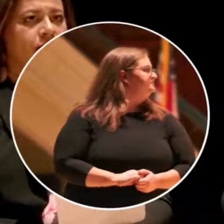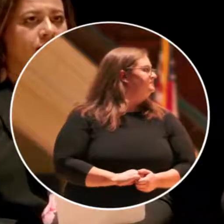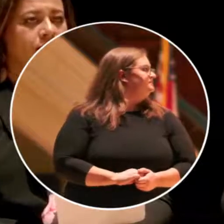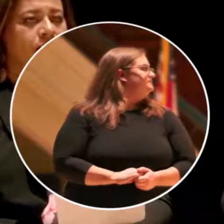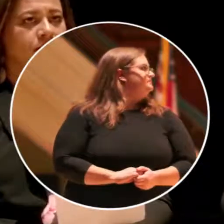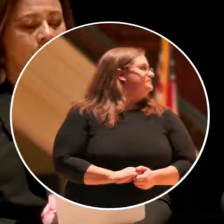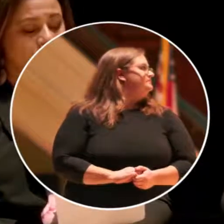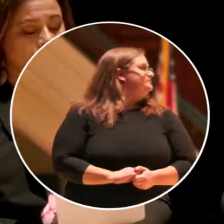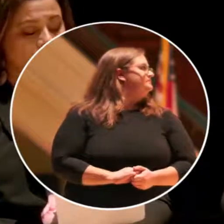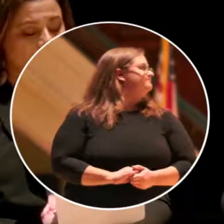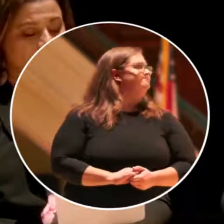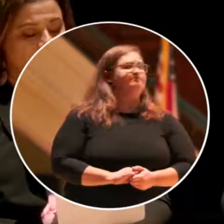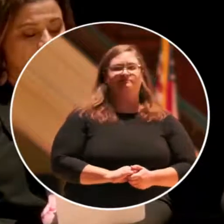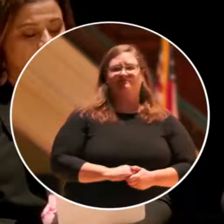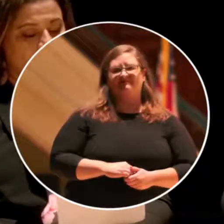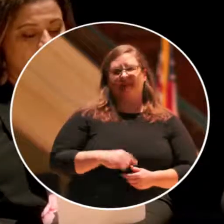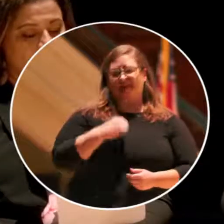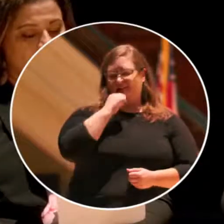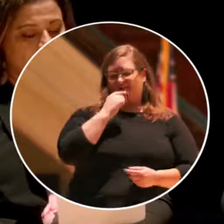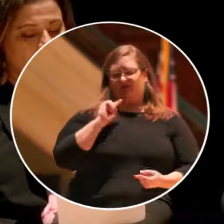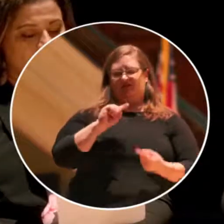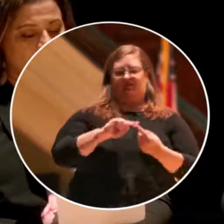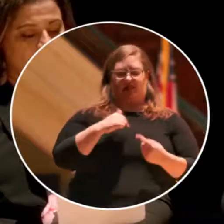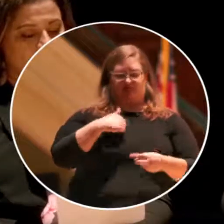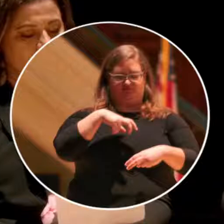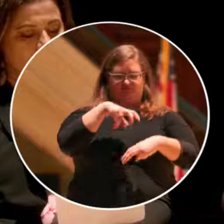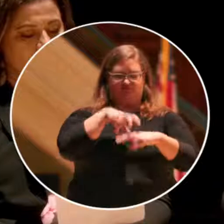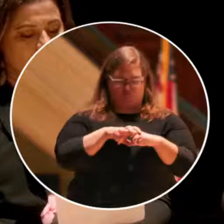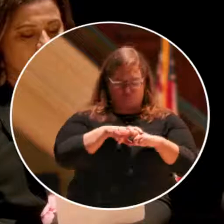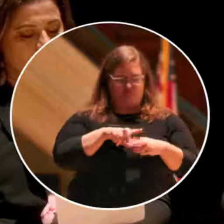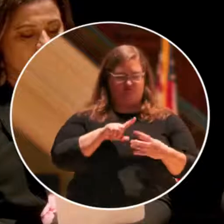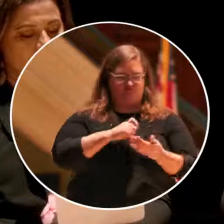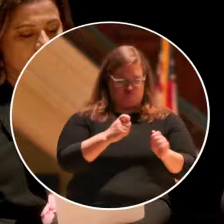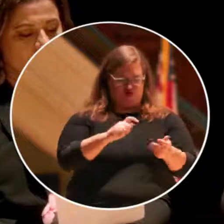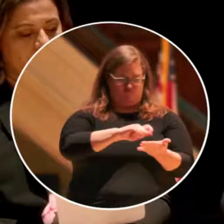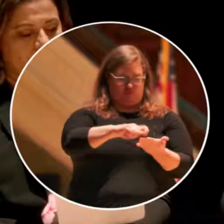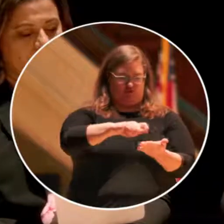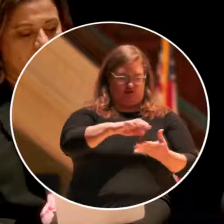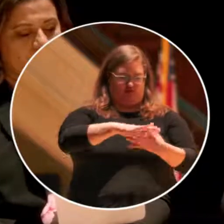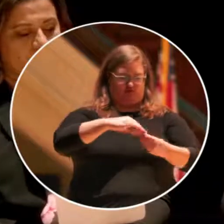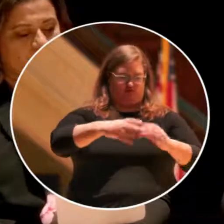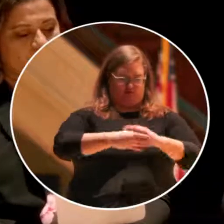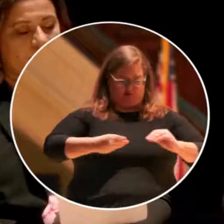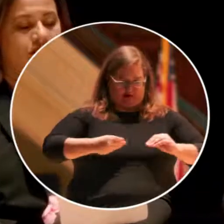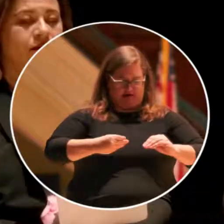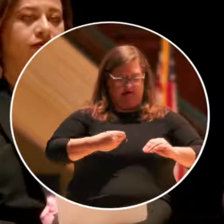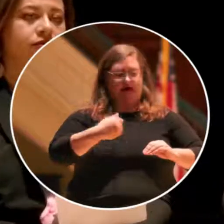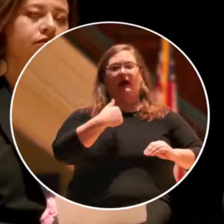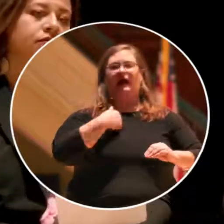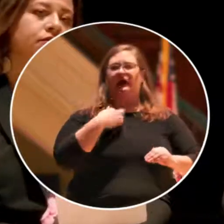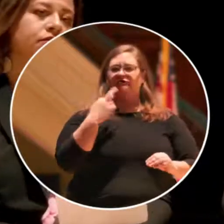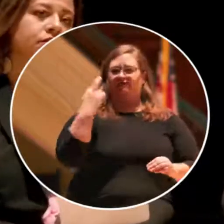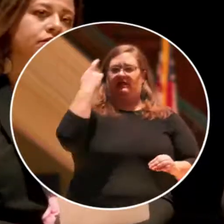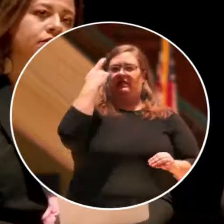It wasn't until I sat down to write this story that it occurred to me why I decided not to be a conventional